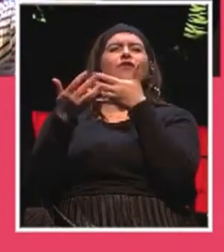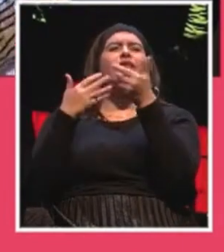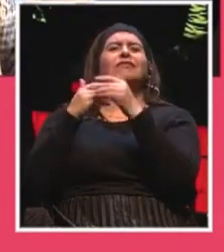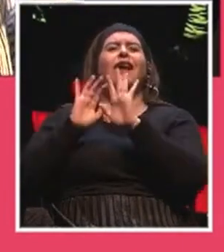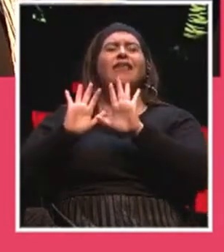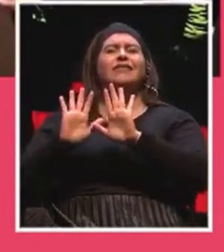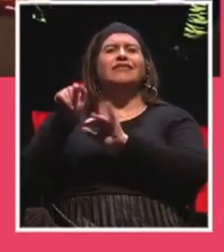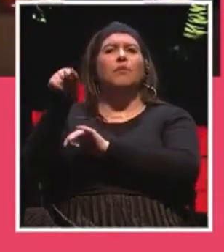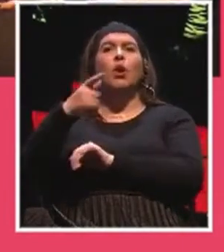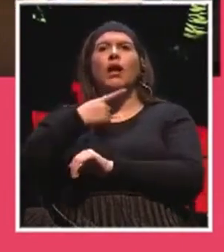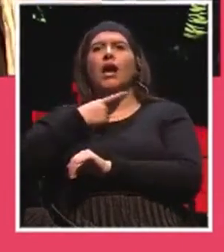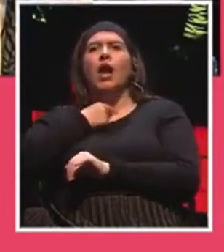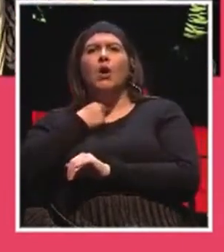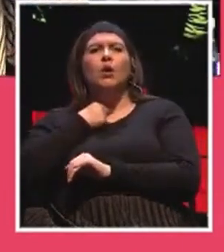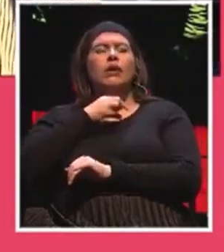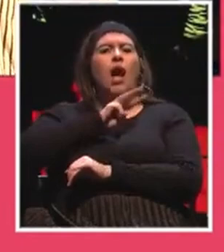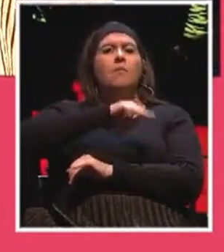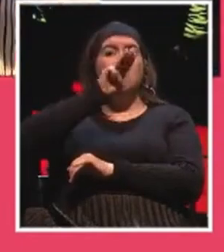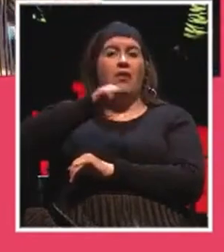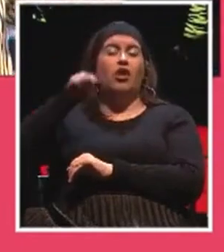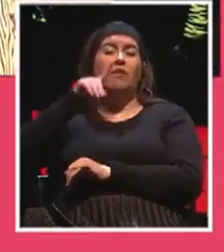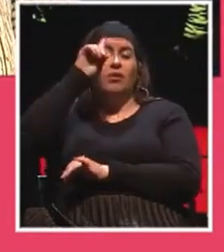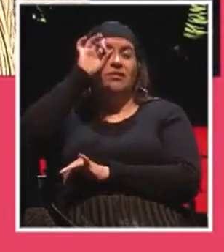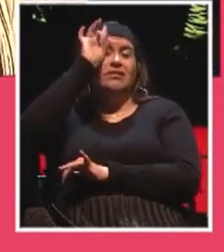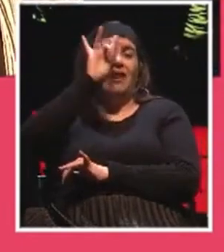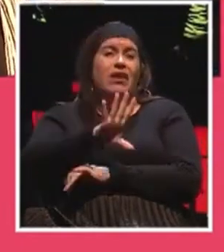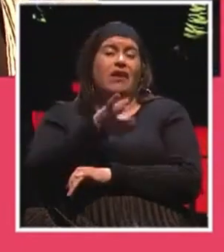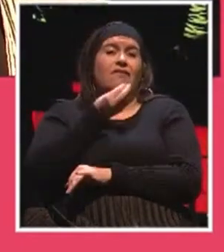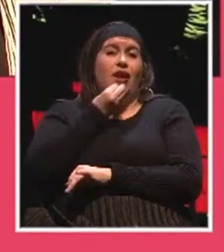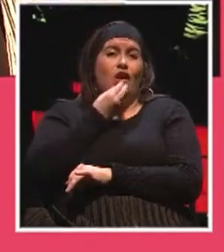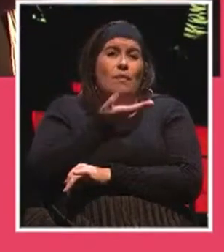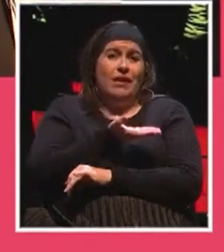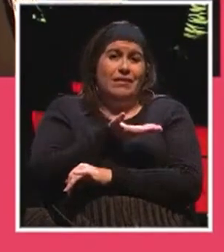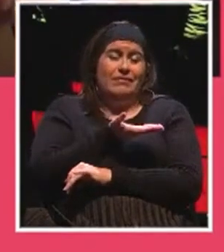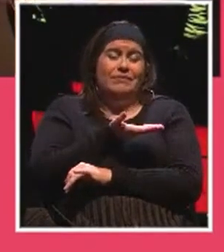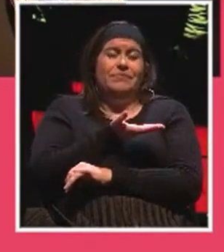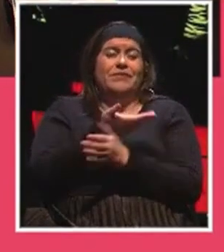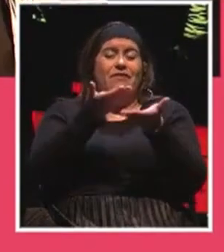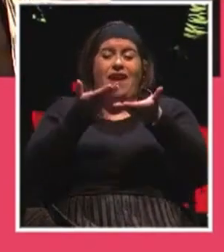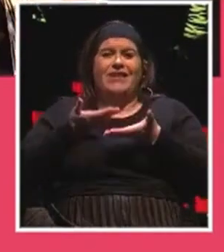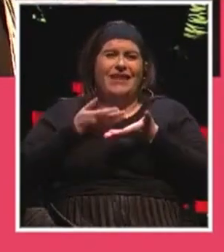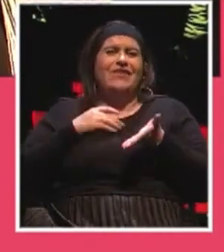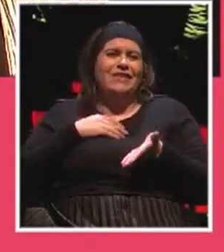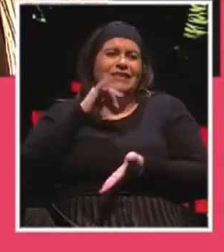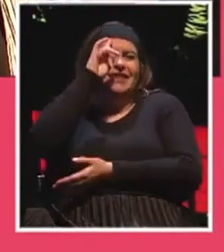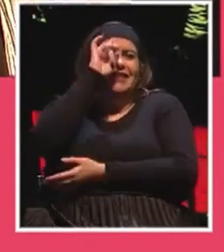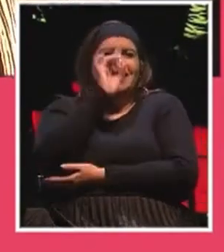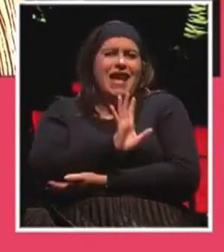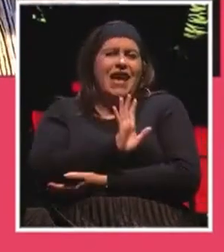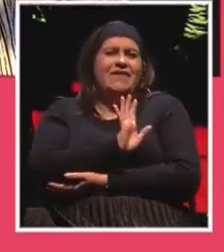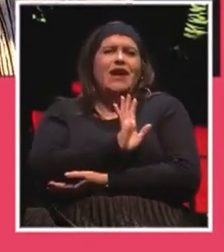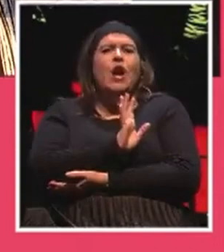know what they're going to get, And the shows had certain kind of act breaks and